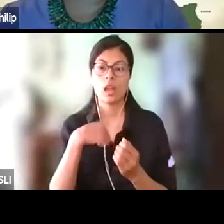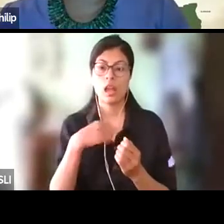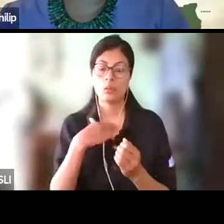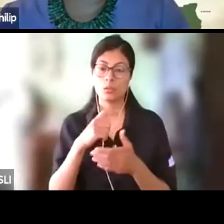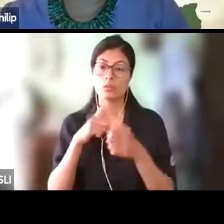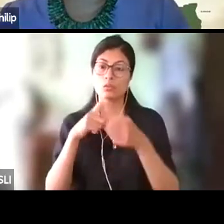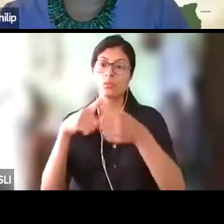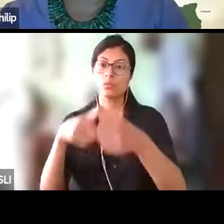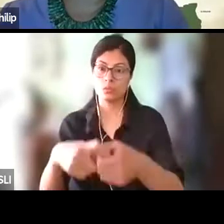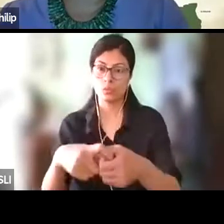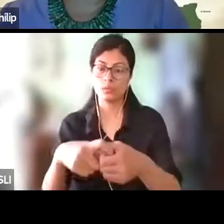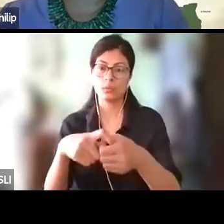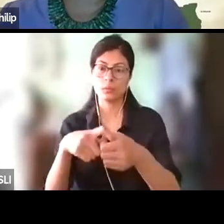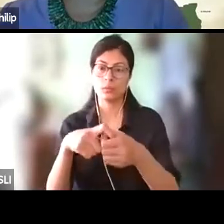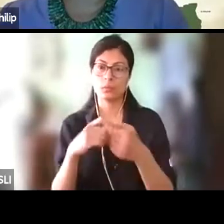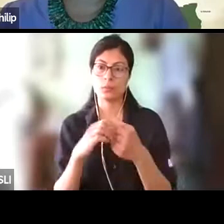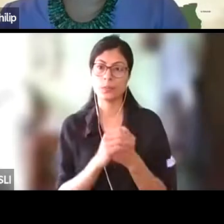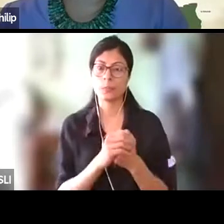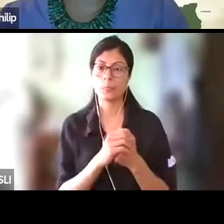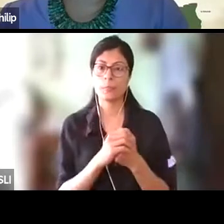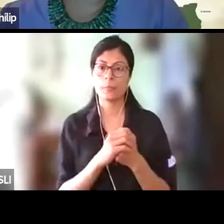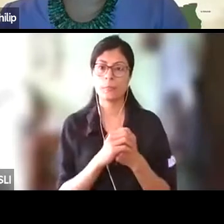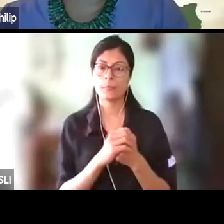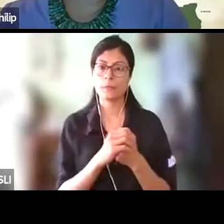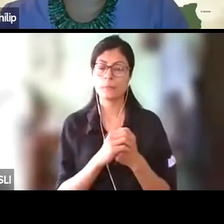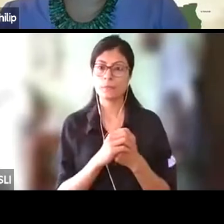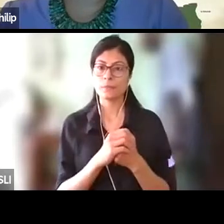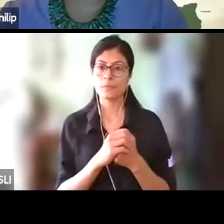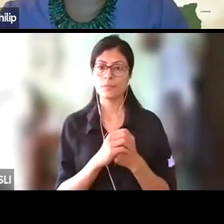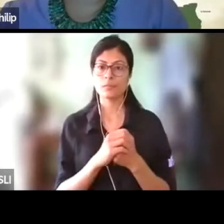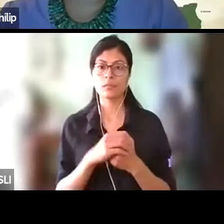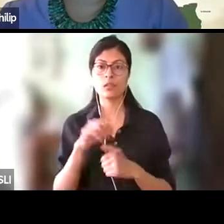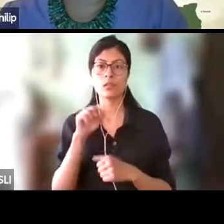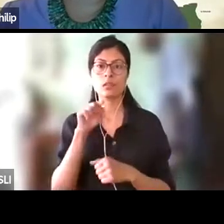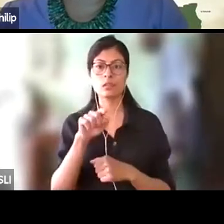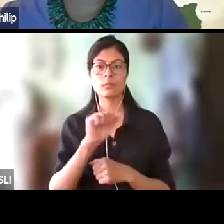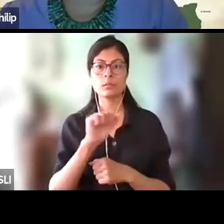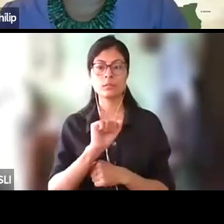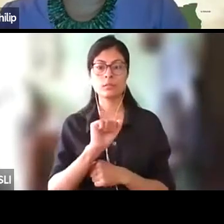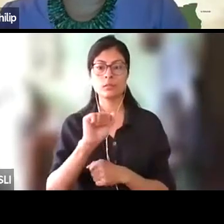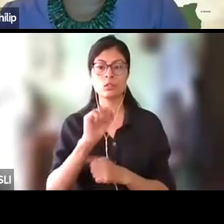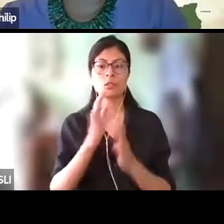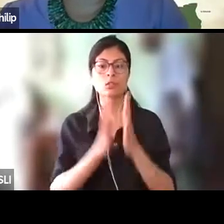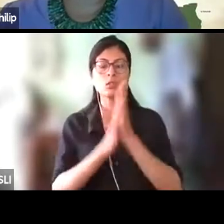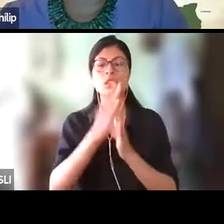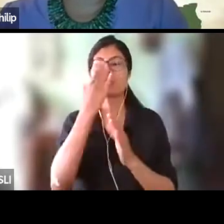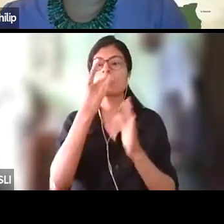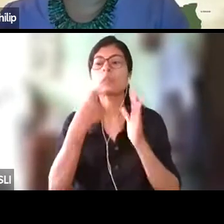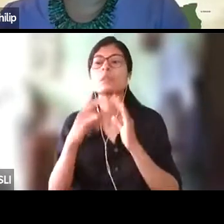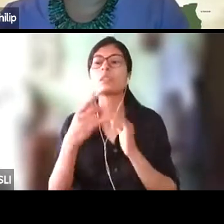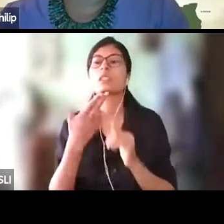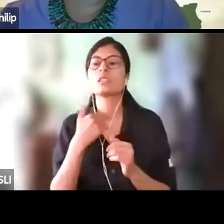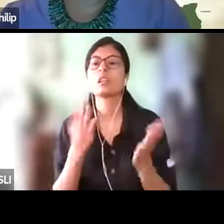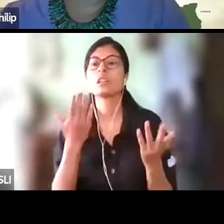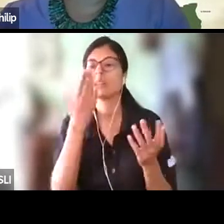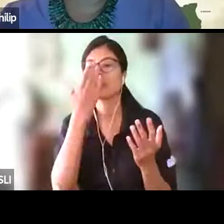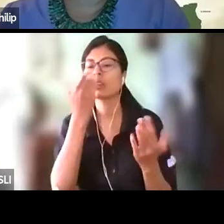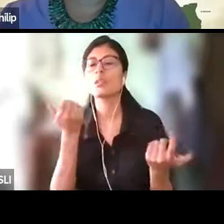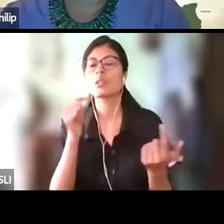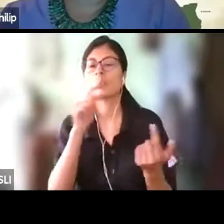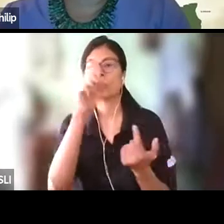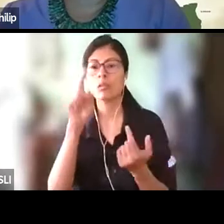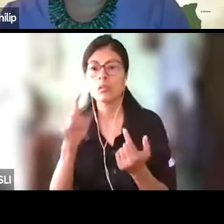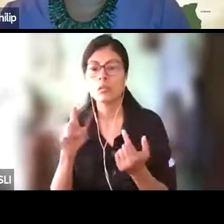their importance of going back to nature and going back to the forest is important, and that is